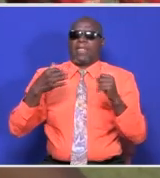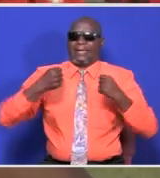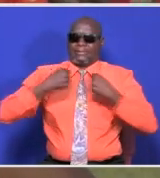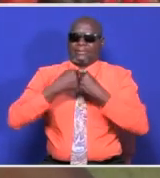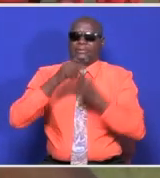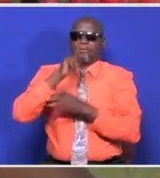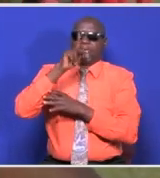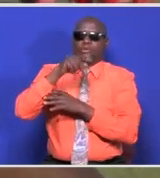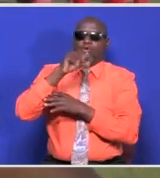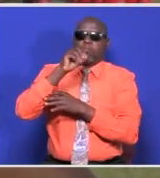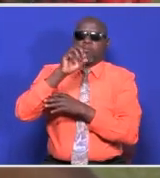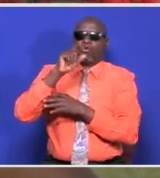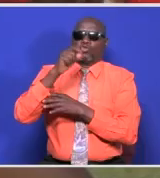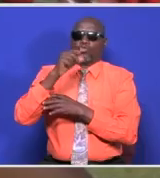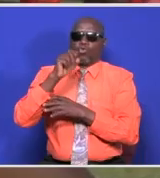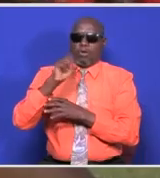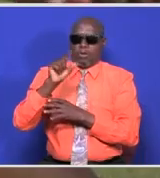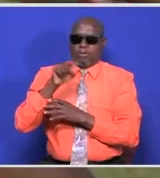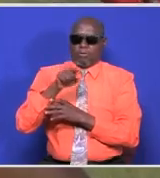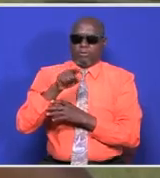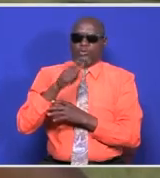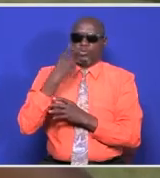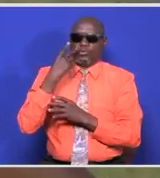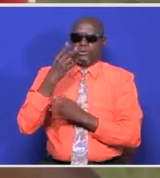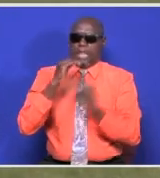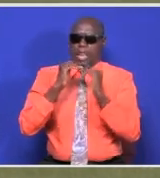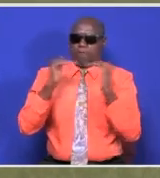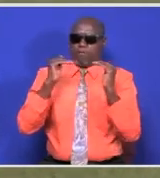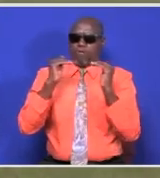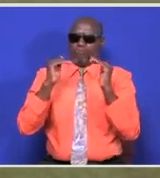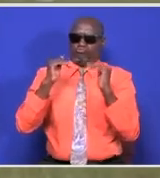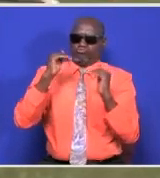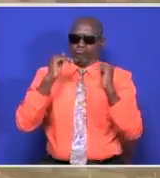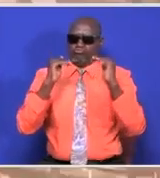for the team because we got to see the level where we are and what we need to work on.